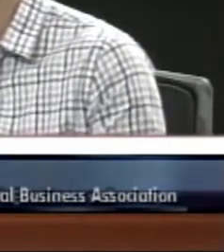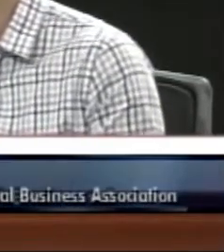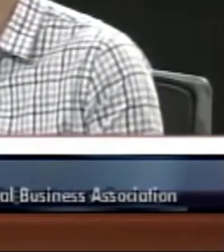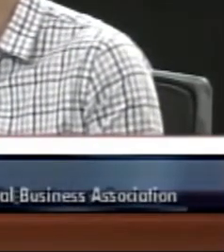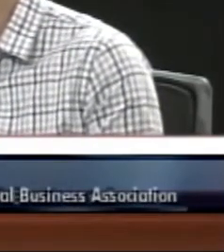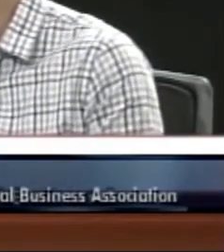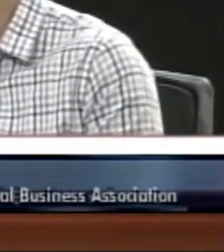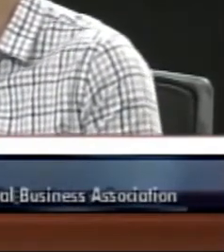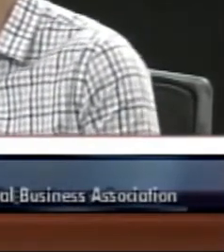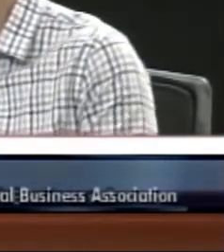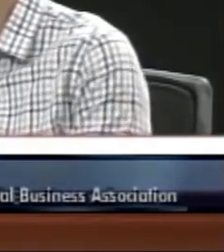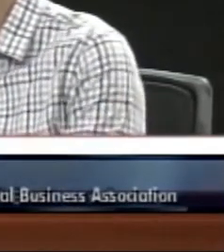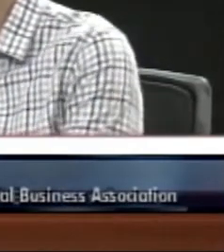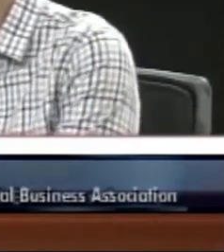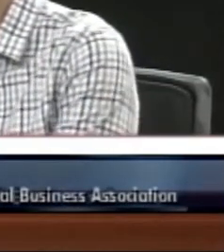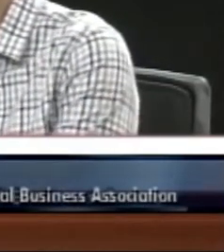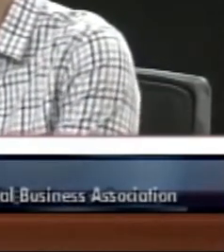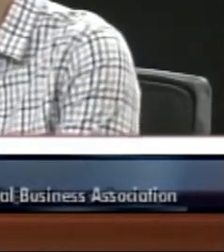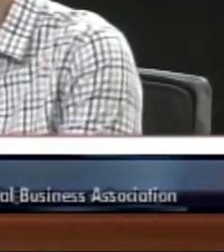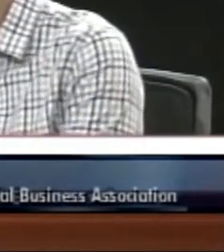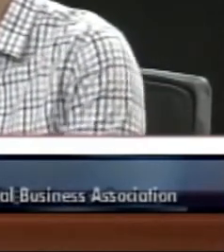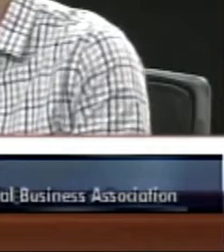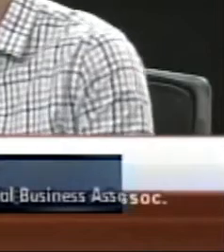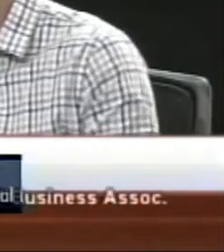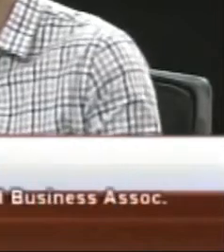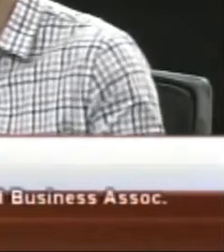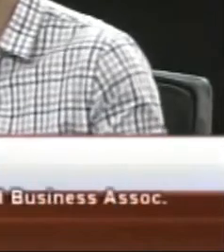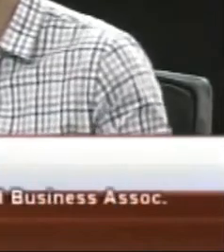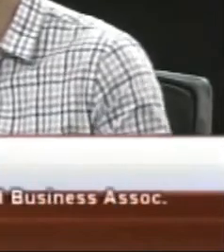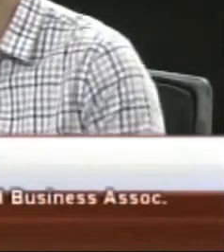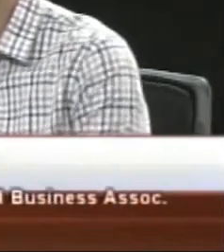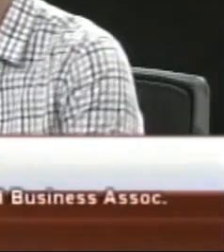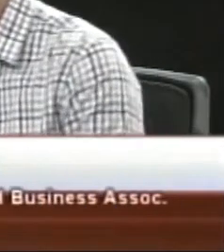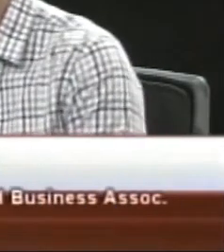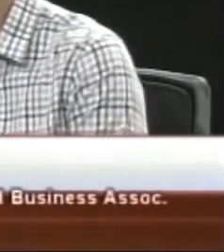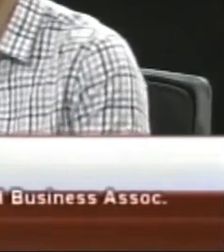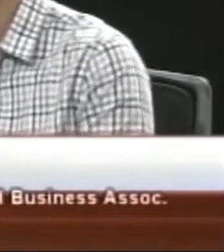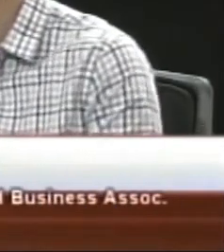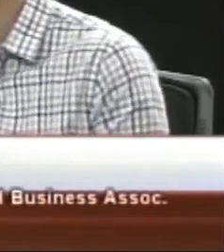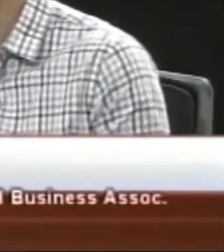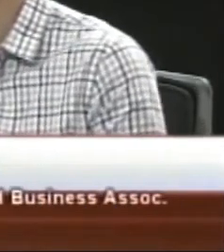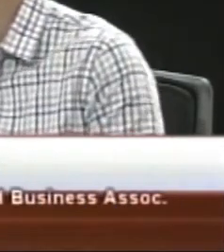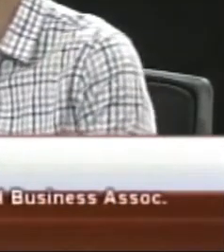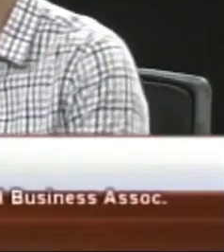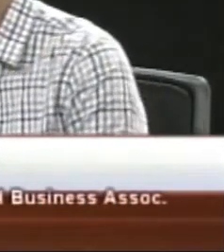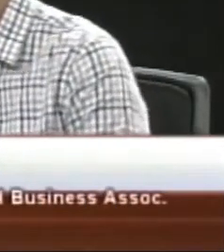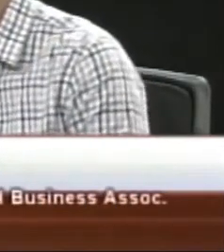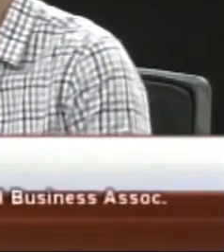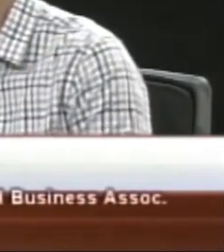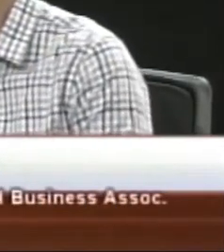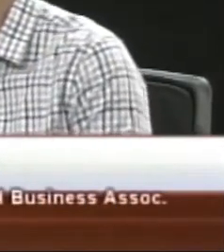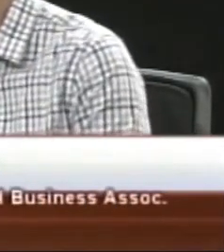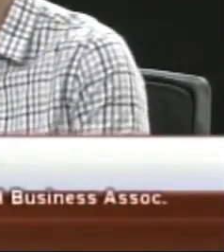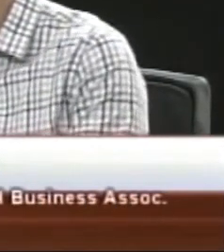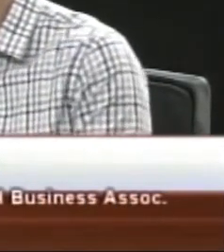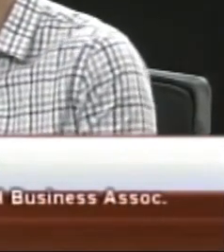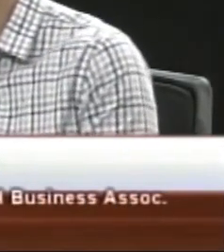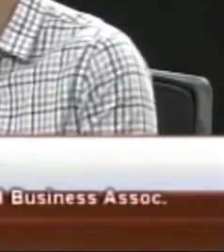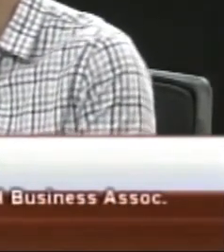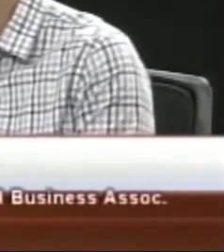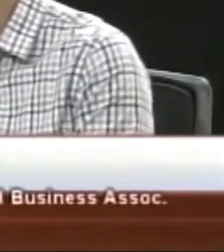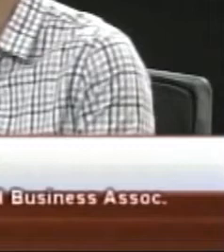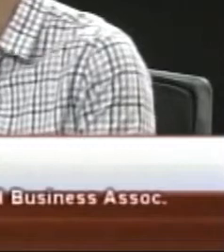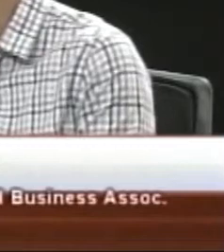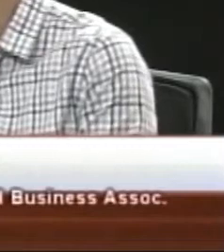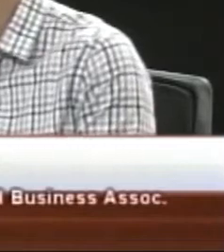normally long lead times in terms of putting together the various steps involved in transactions. But